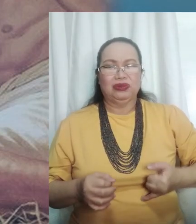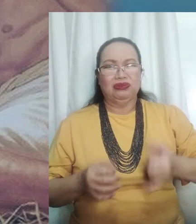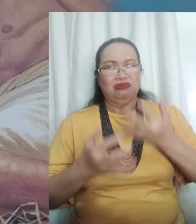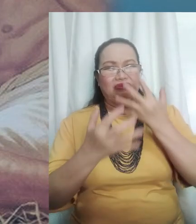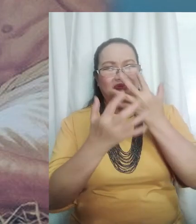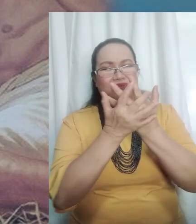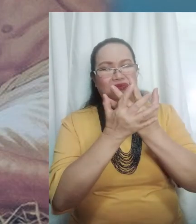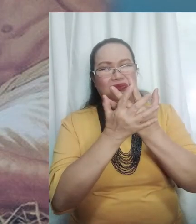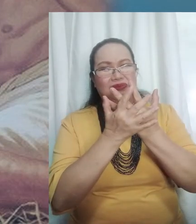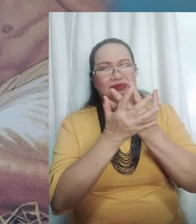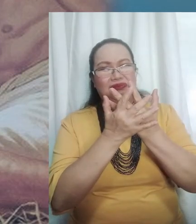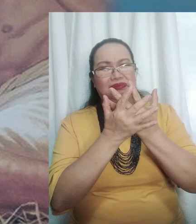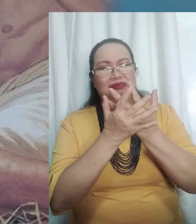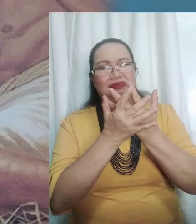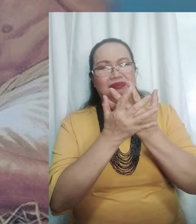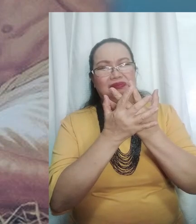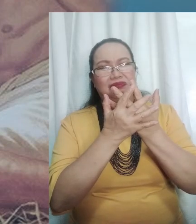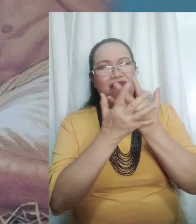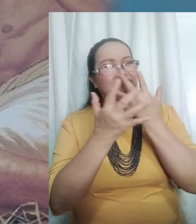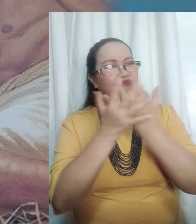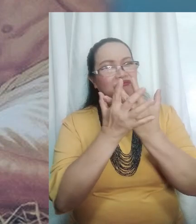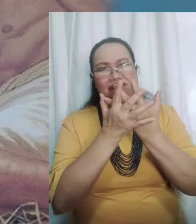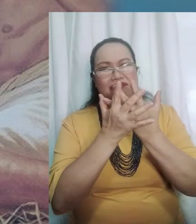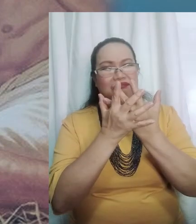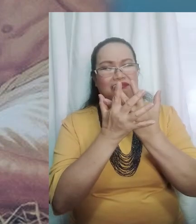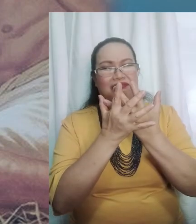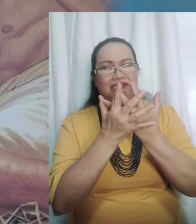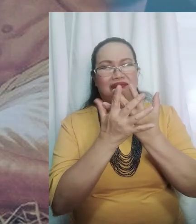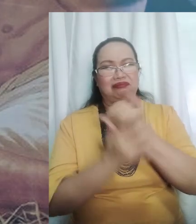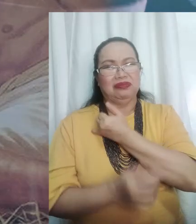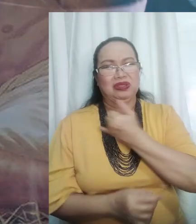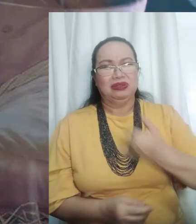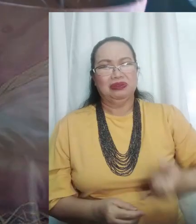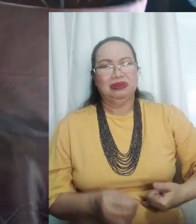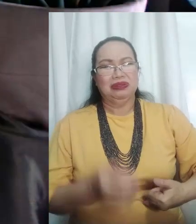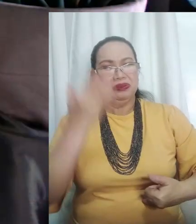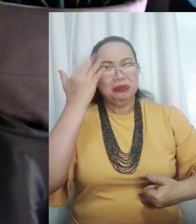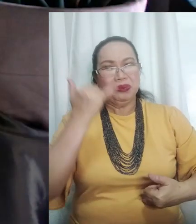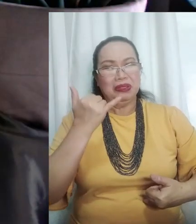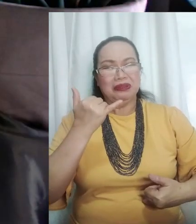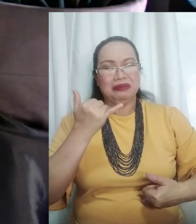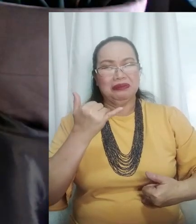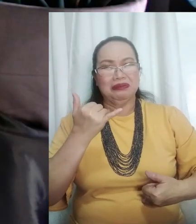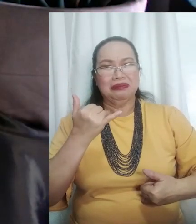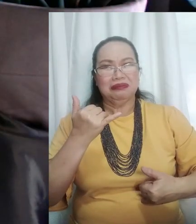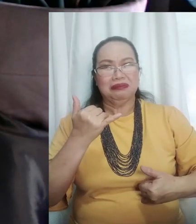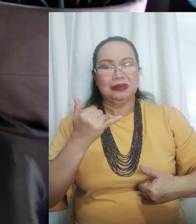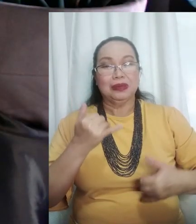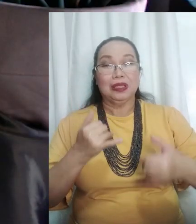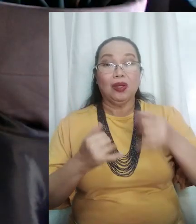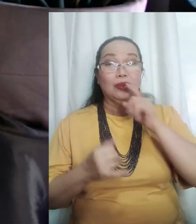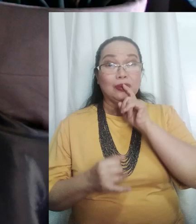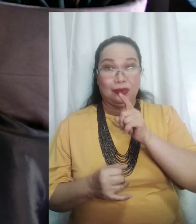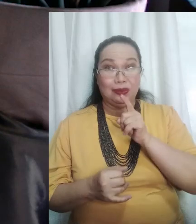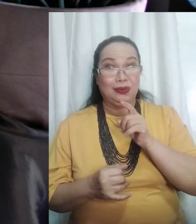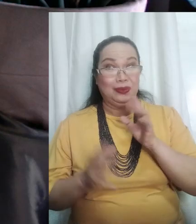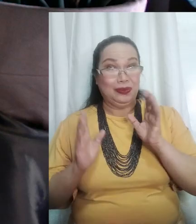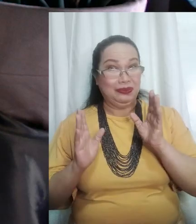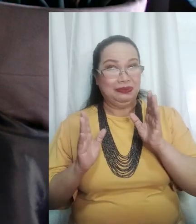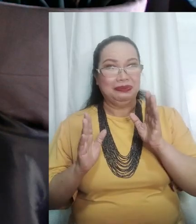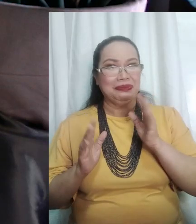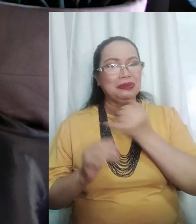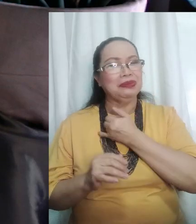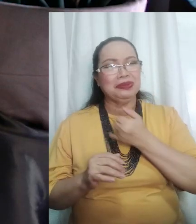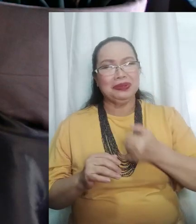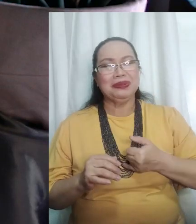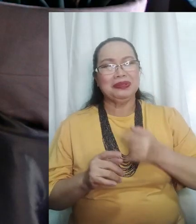confined. Grabe. you know, you make the right choice and then you